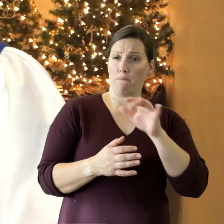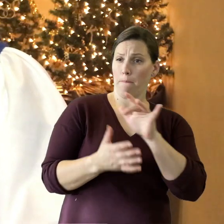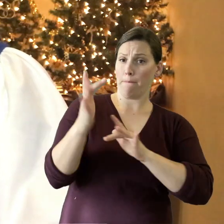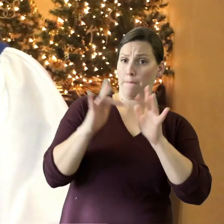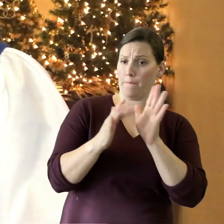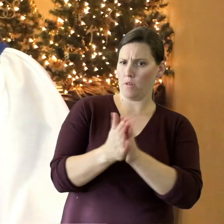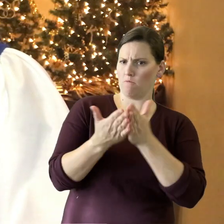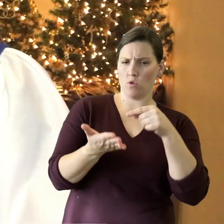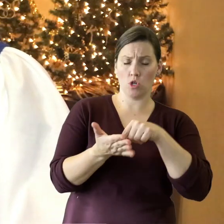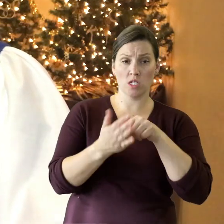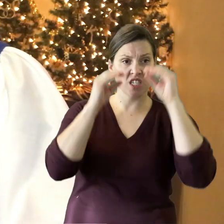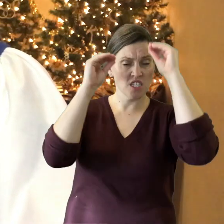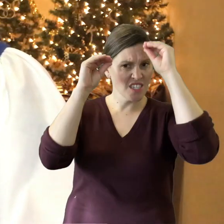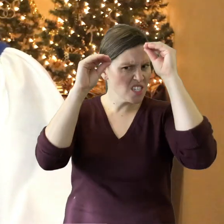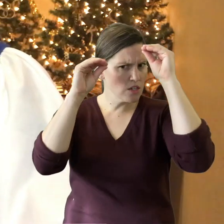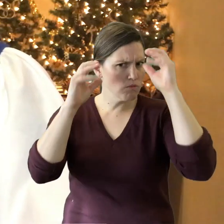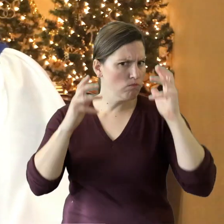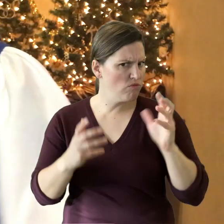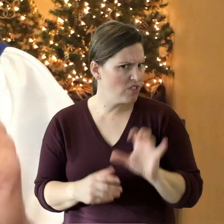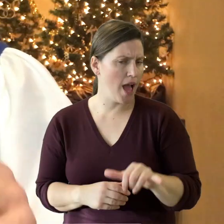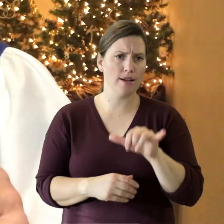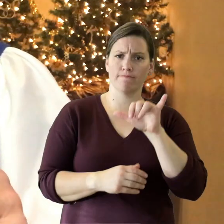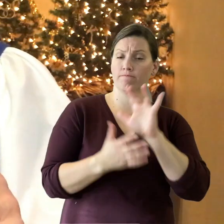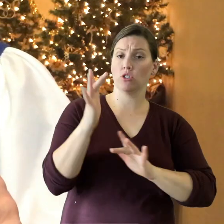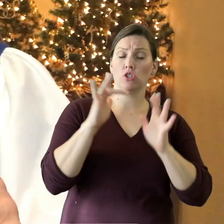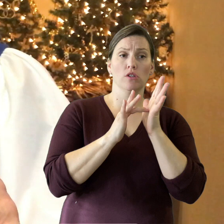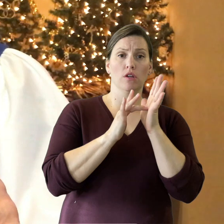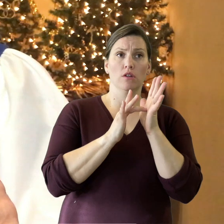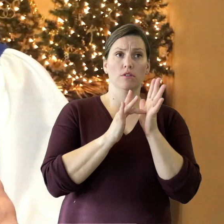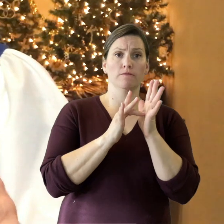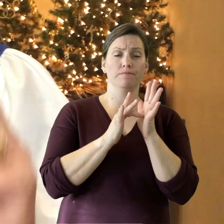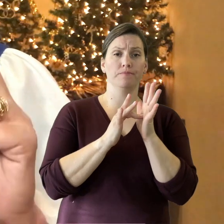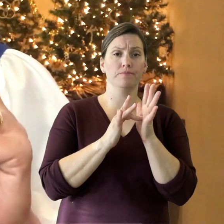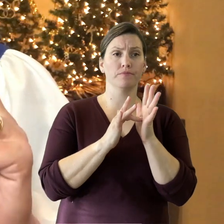Scriptures teach us that Jesus